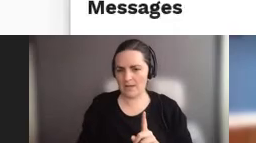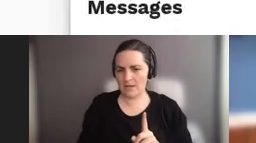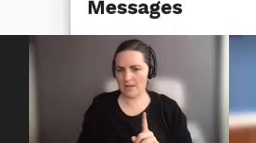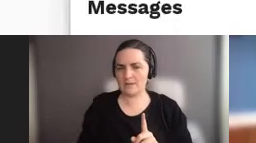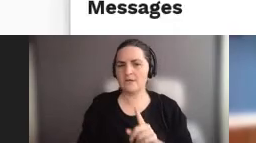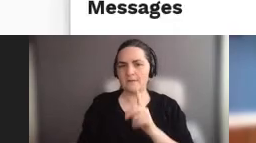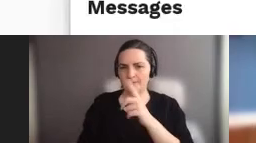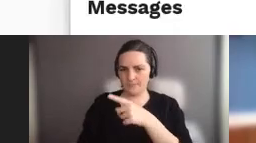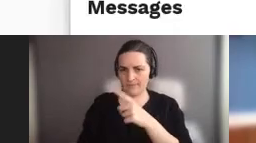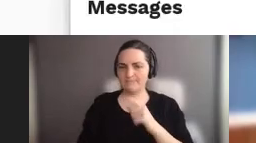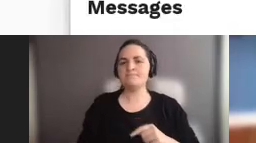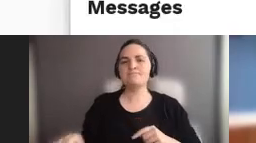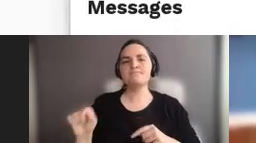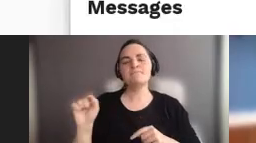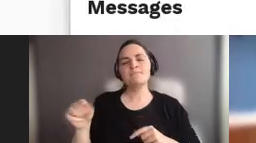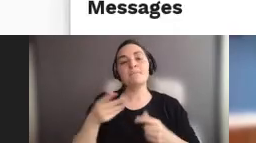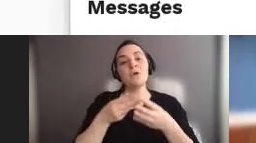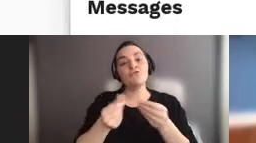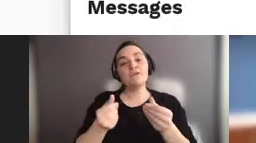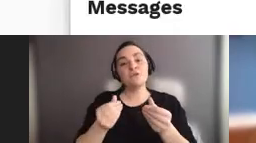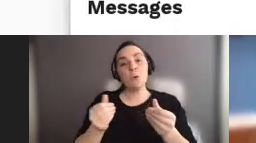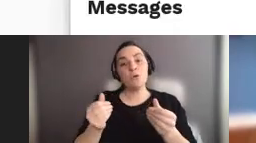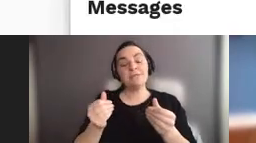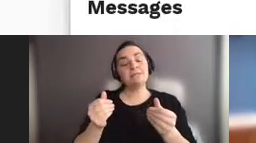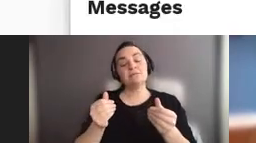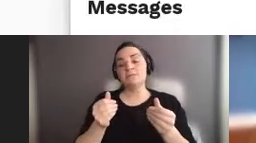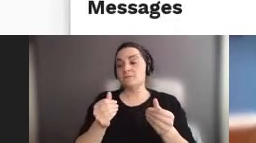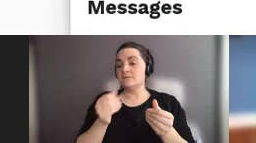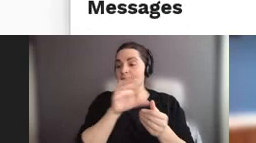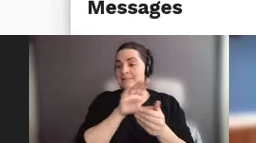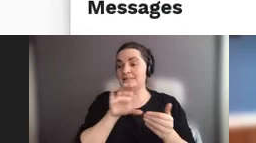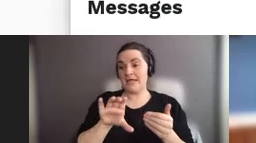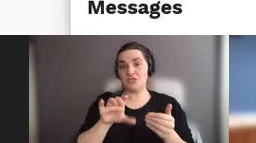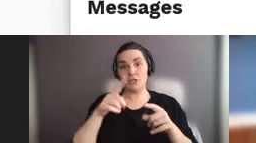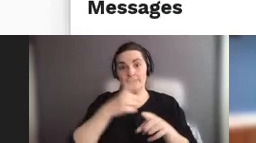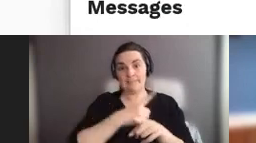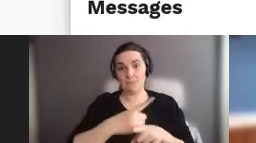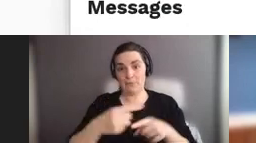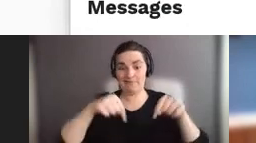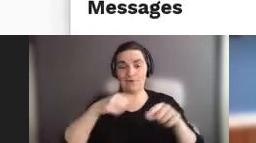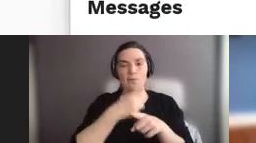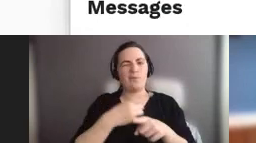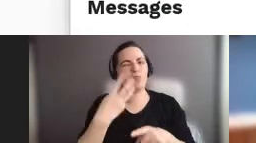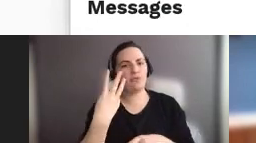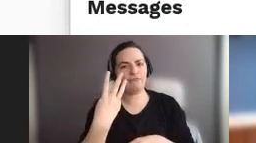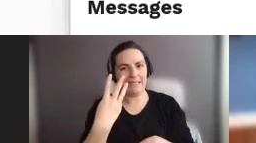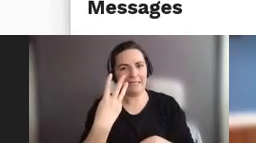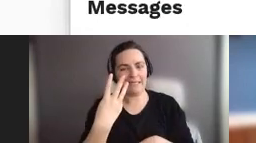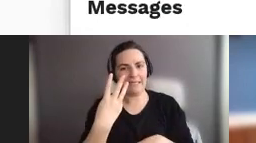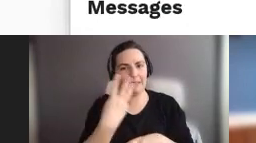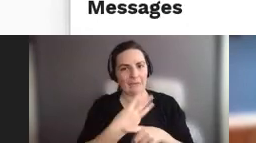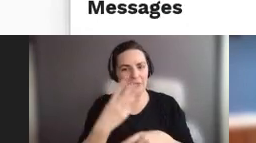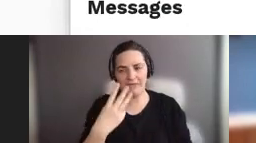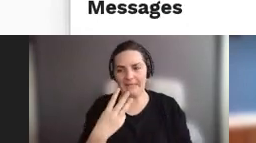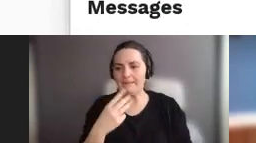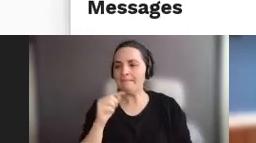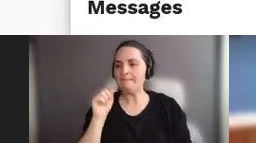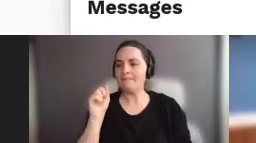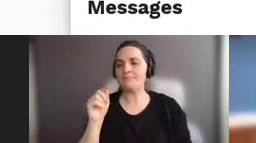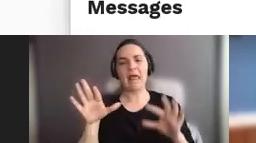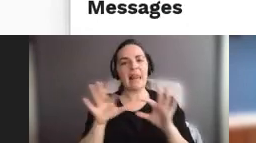Okay, in the resources section for this week, so we're in week 3 for this week, there's your link